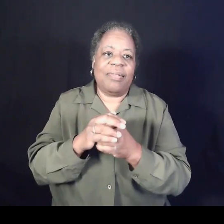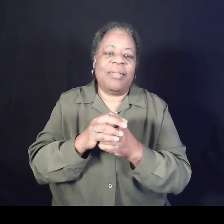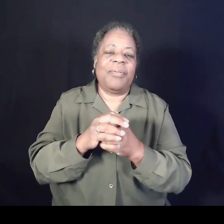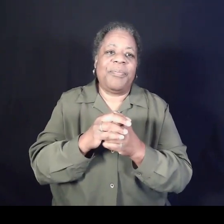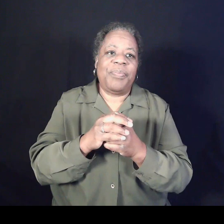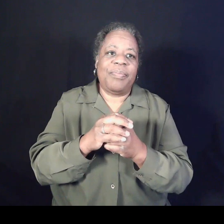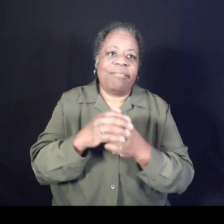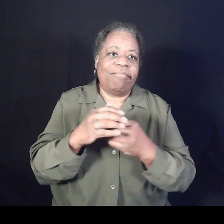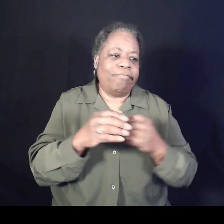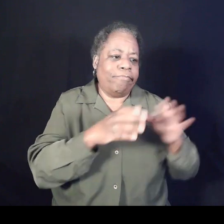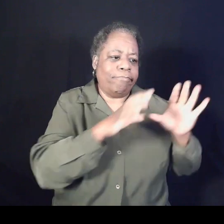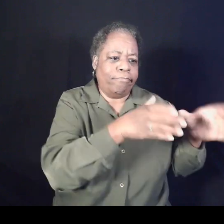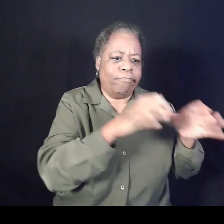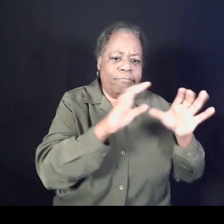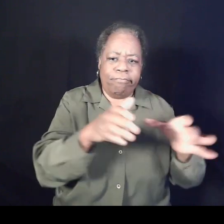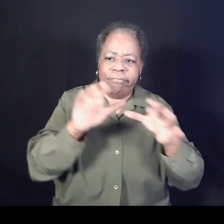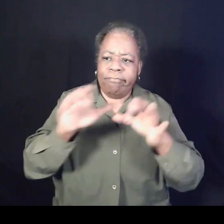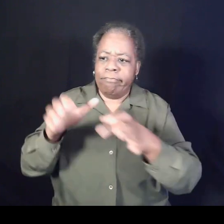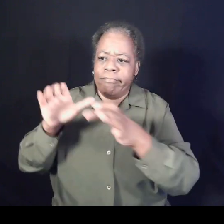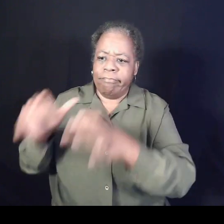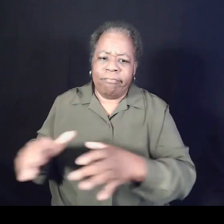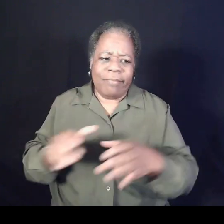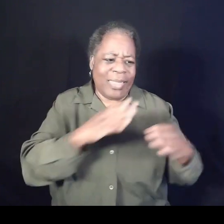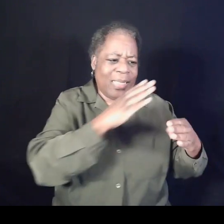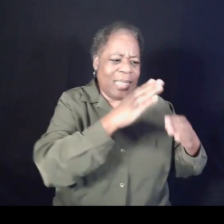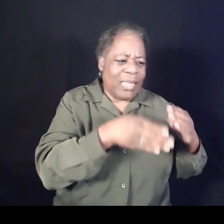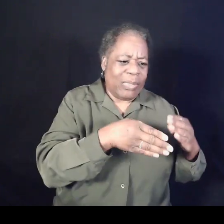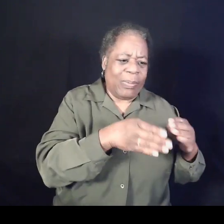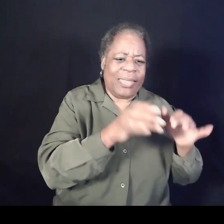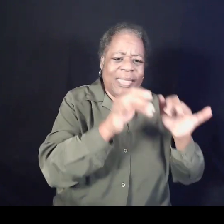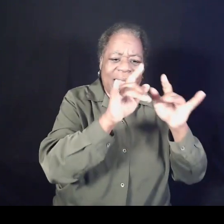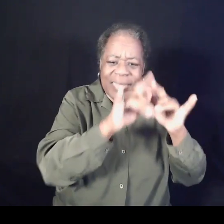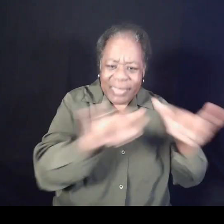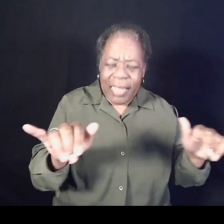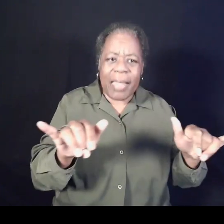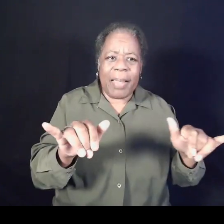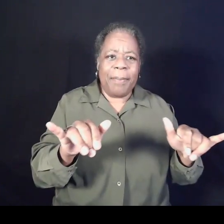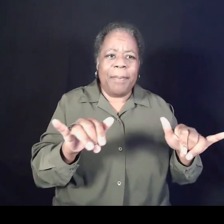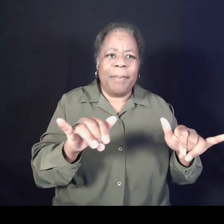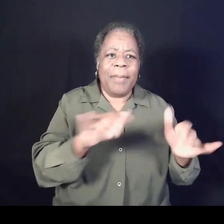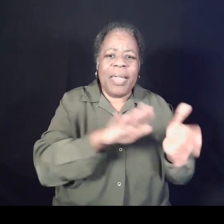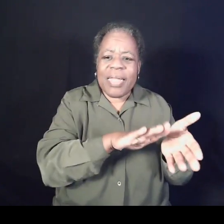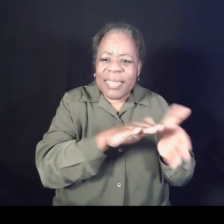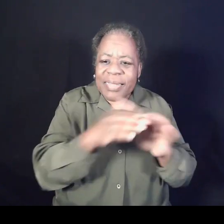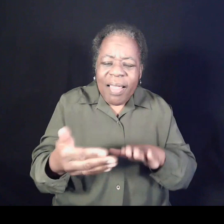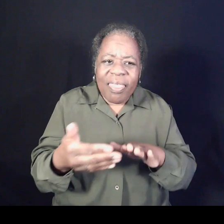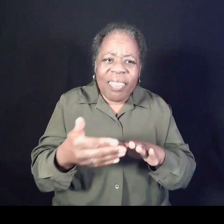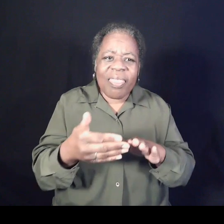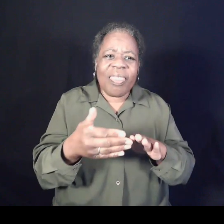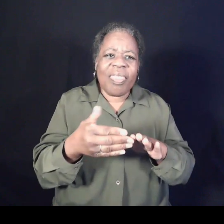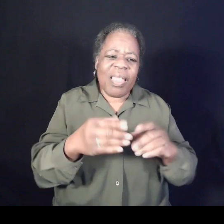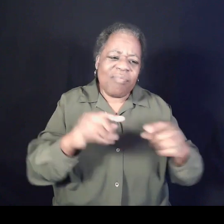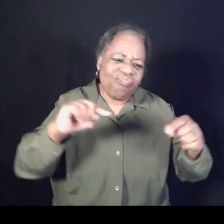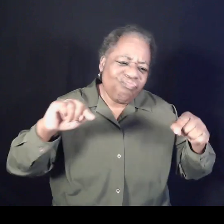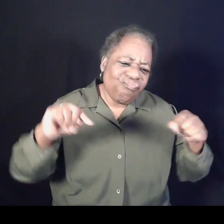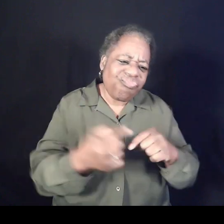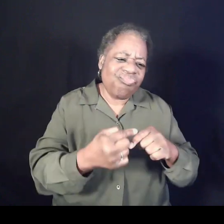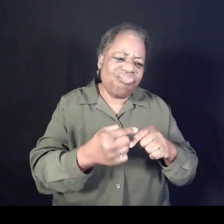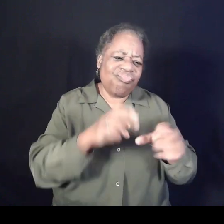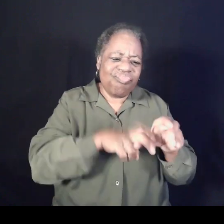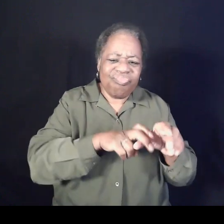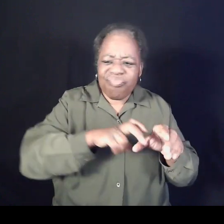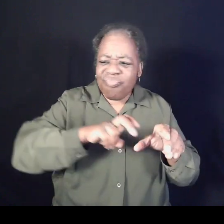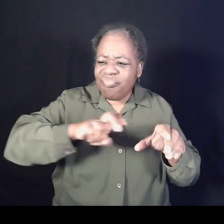falls into, the consequences are always the same. Death, maiming, displacement,